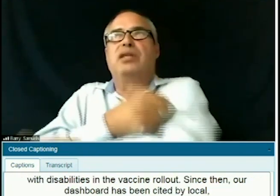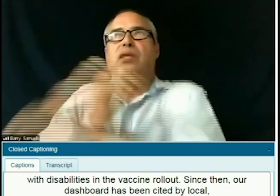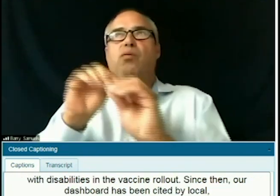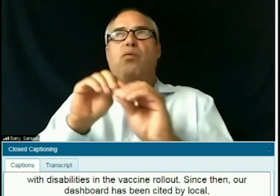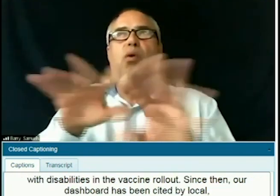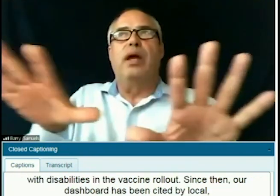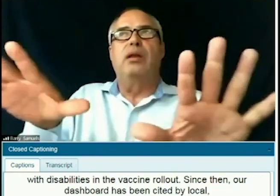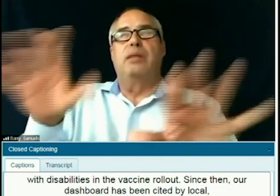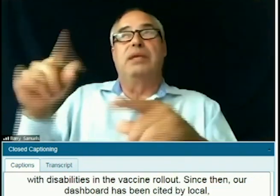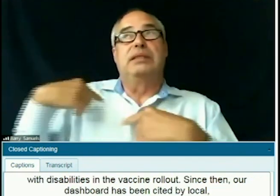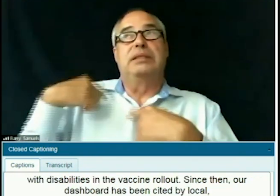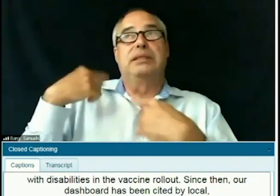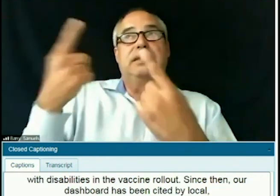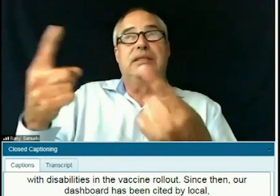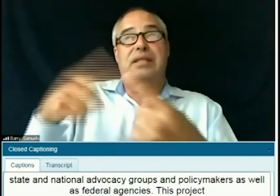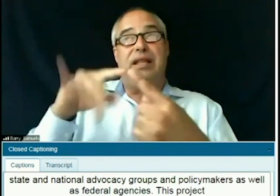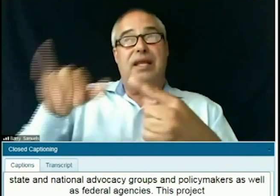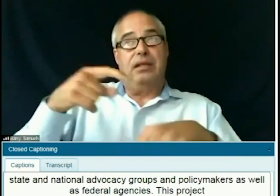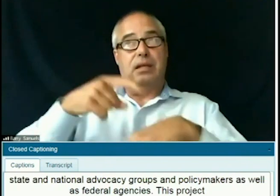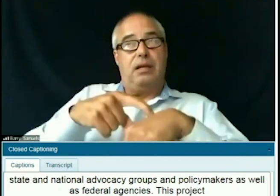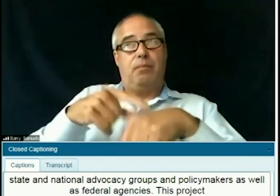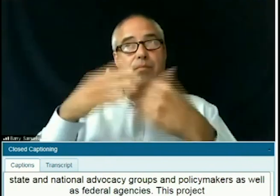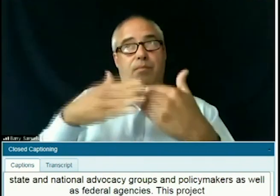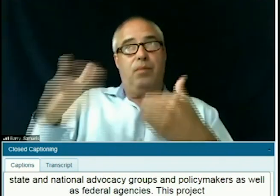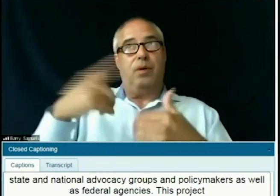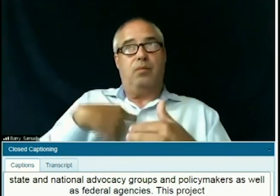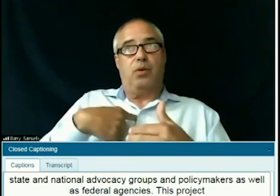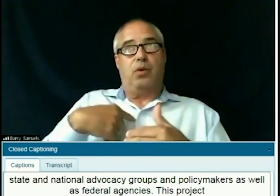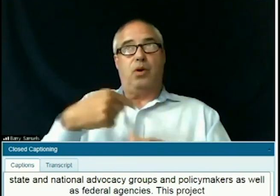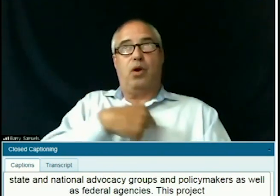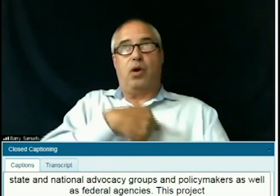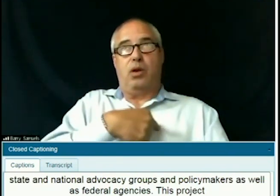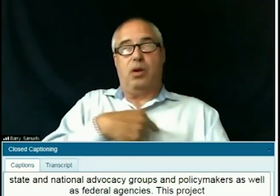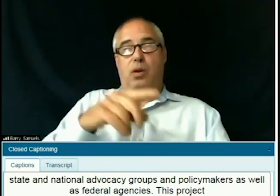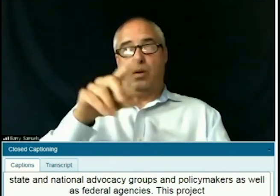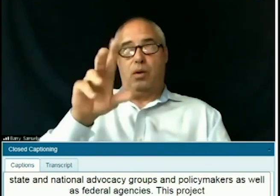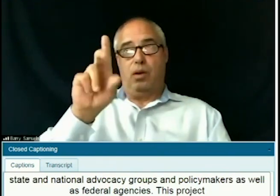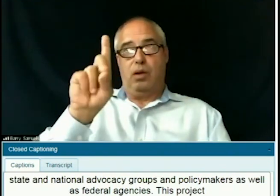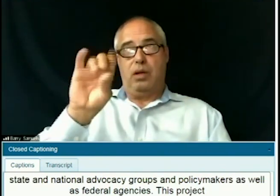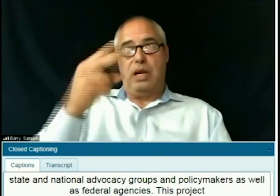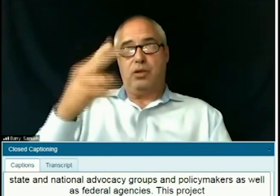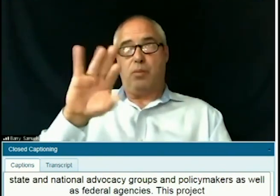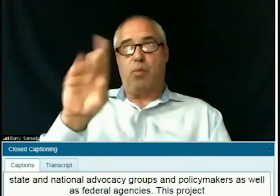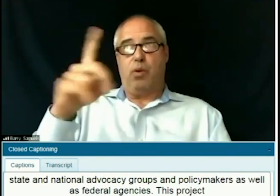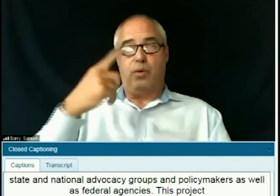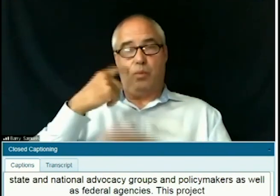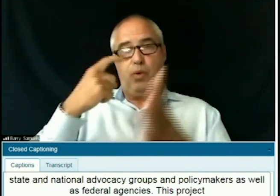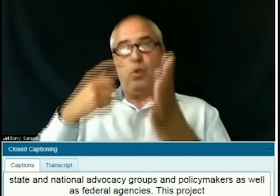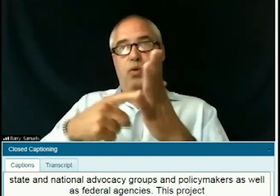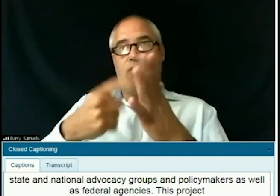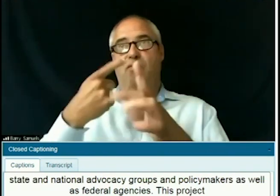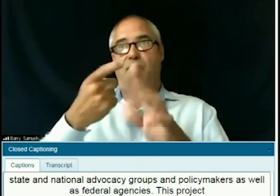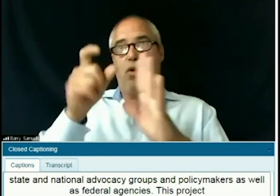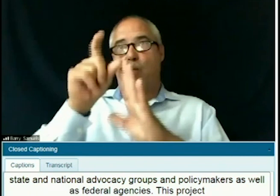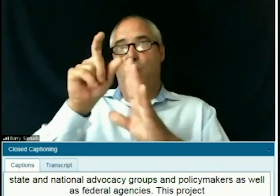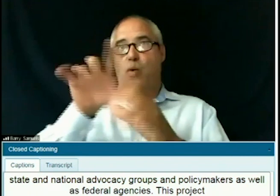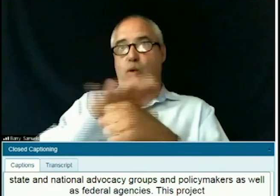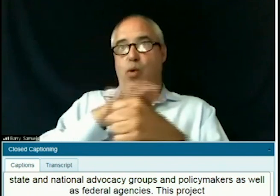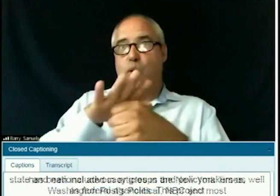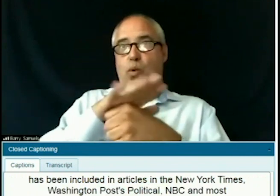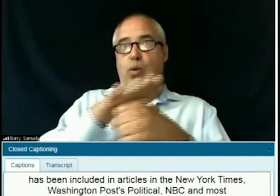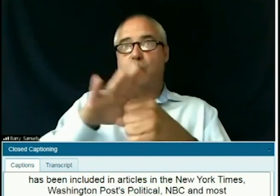Since then, our dashboard has been cited by local, state, and national advocacy groups and policymakers, as well as federal